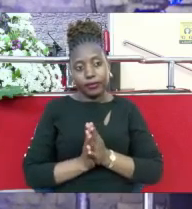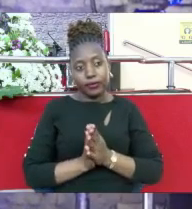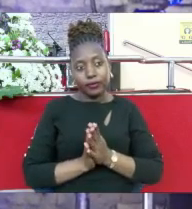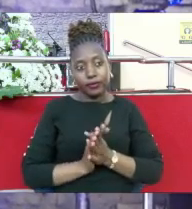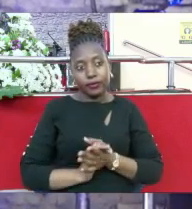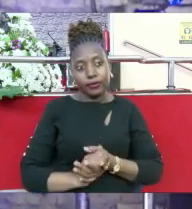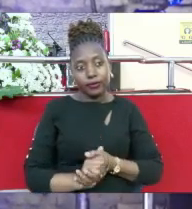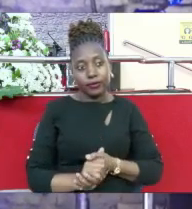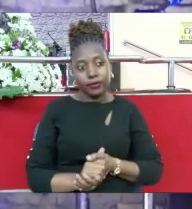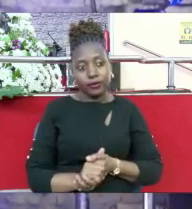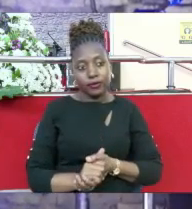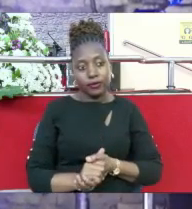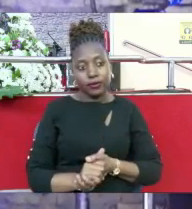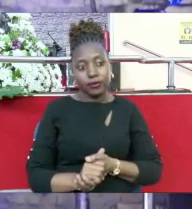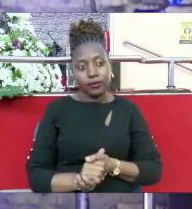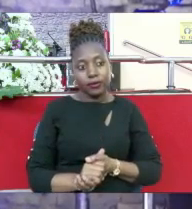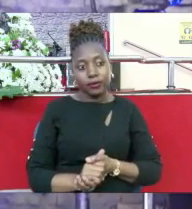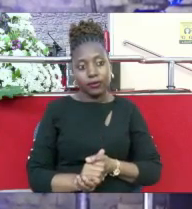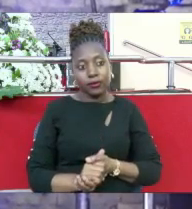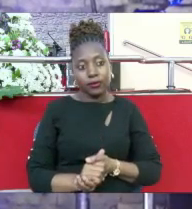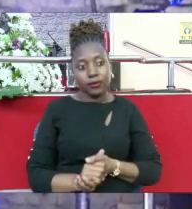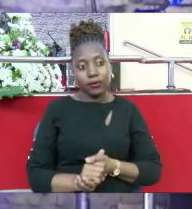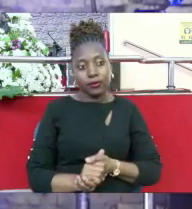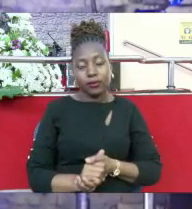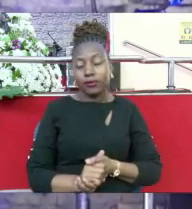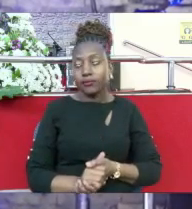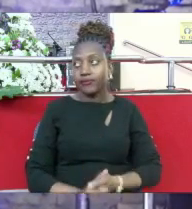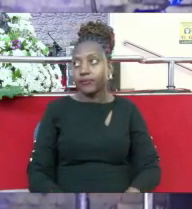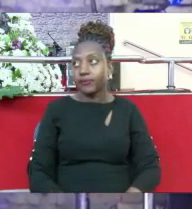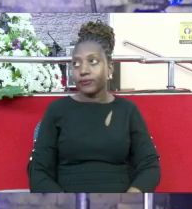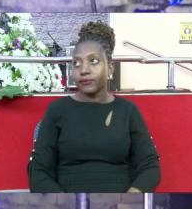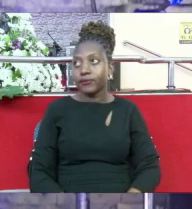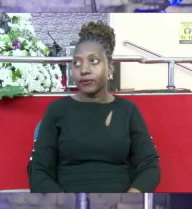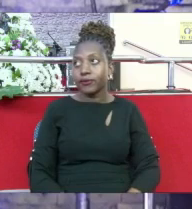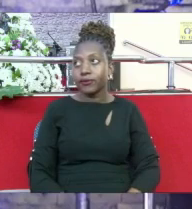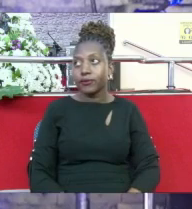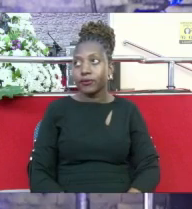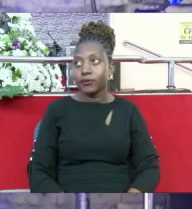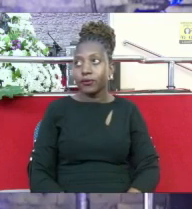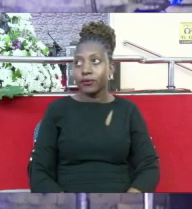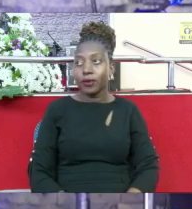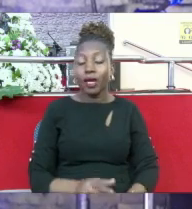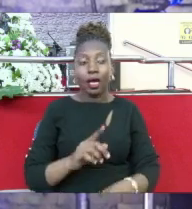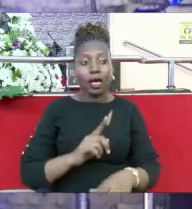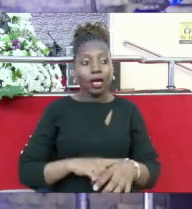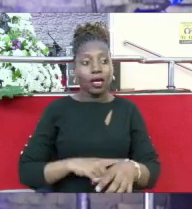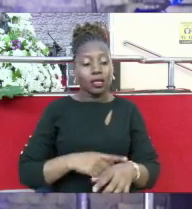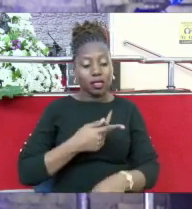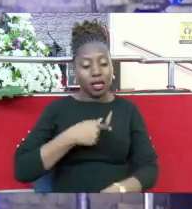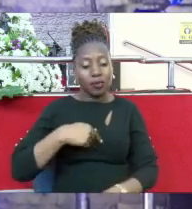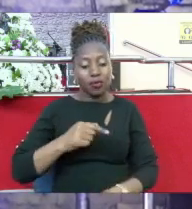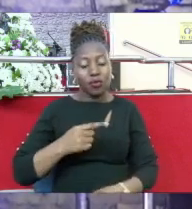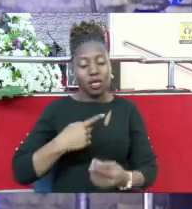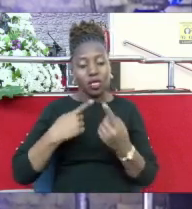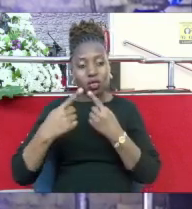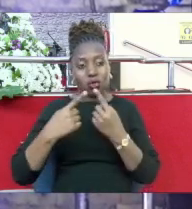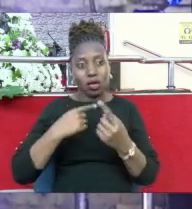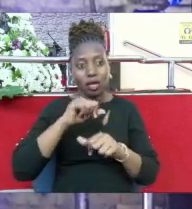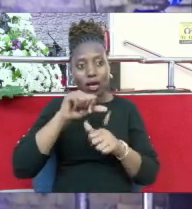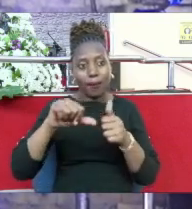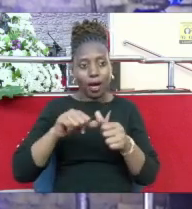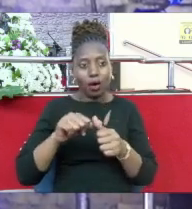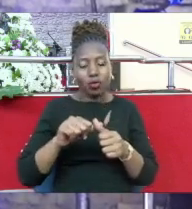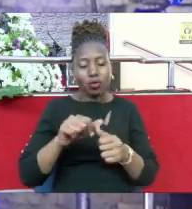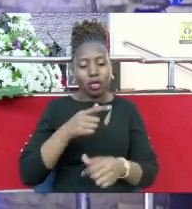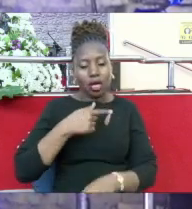Bwana wetu. Matthew, and when we are talking of being entrusted, what is it that we have been entrusted with?